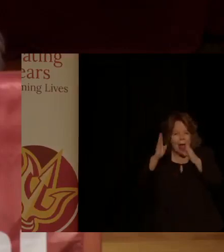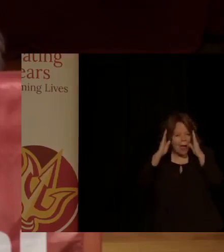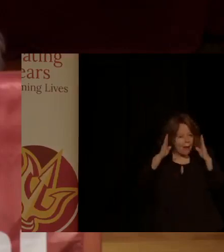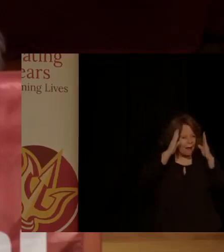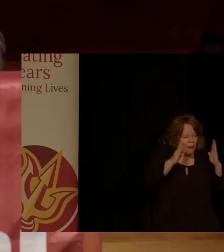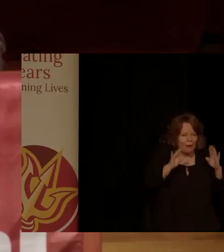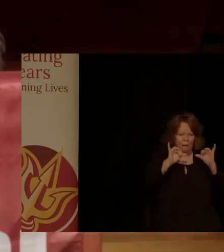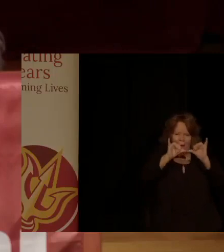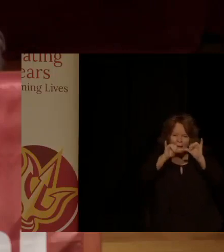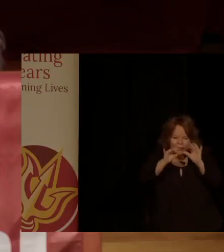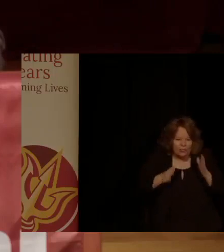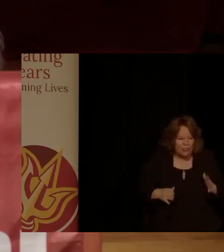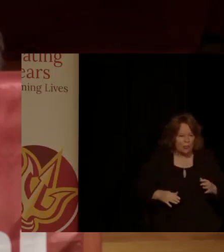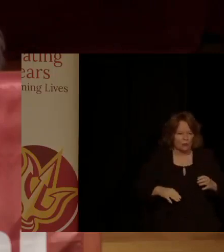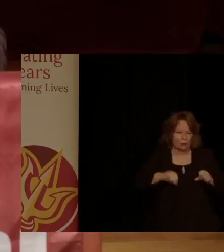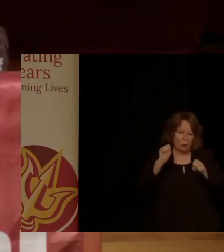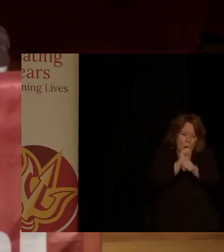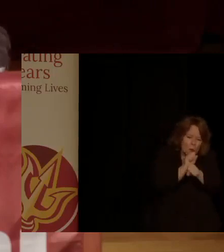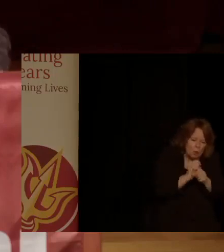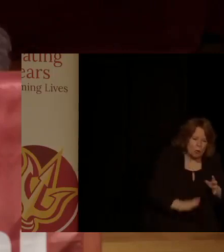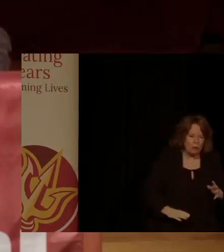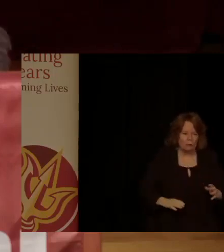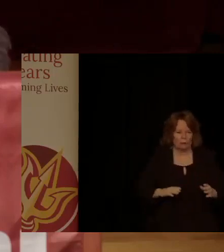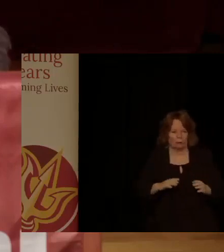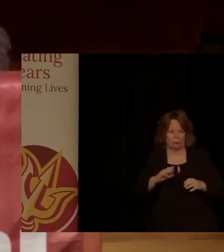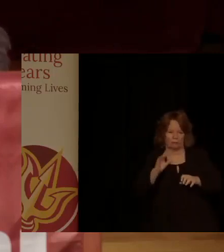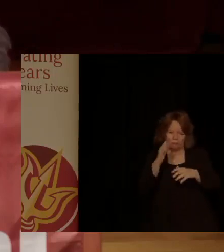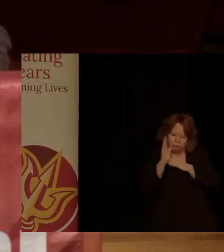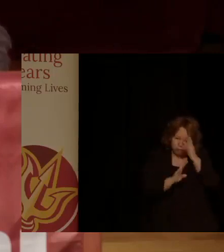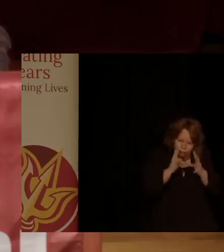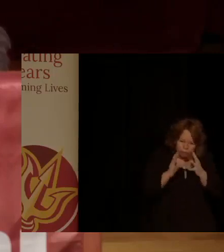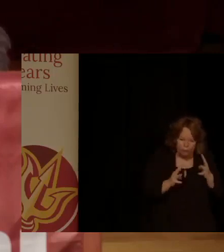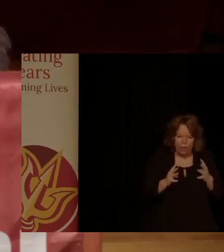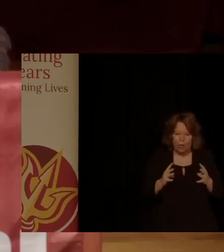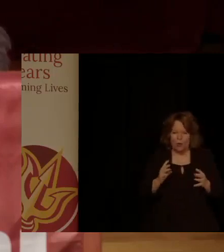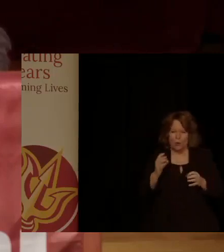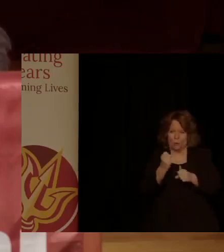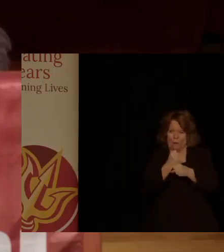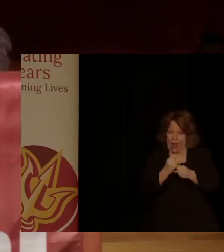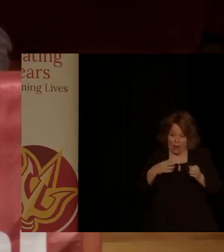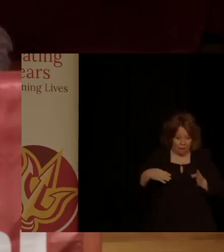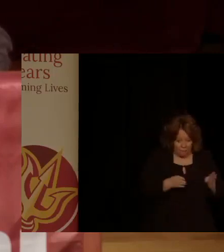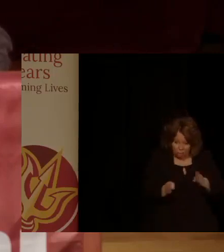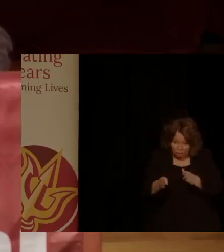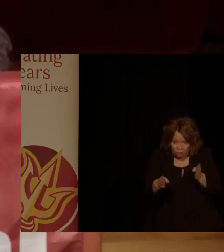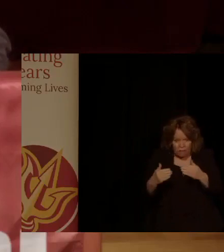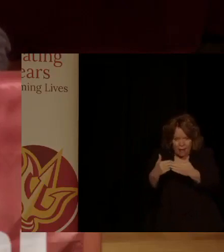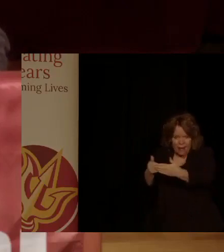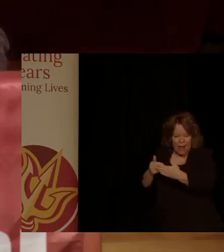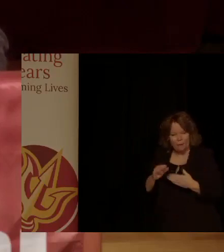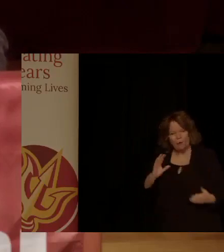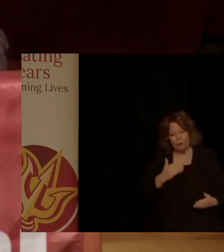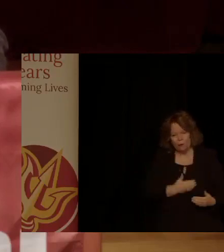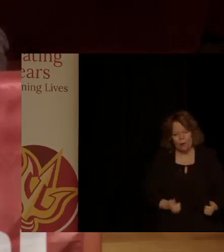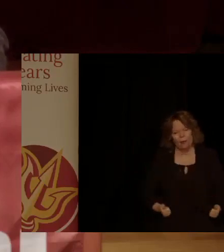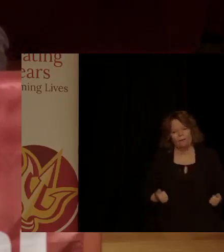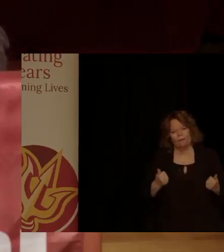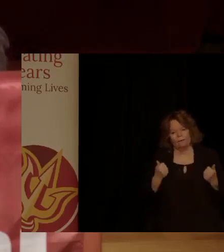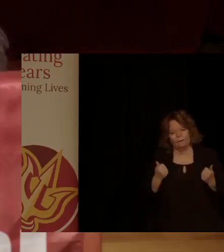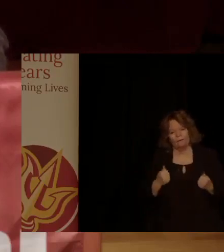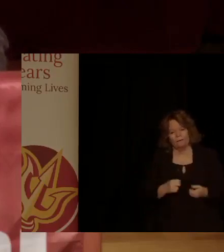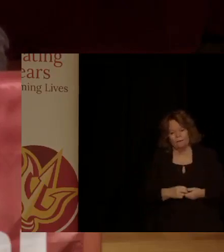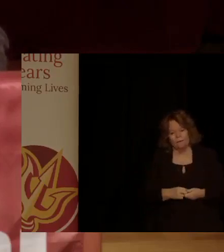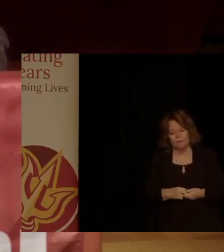and laborers whose united efforts produced the roadways and neighborhoods we inhabit.